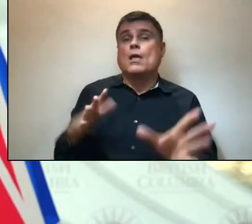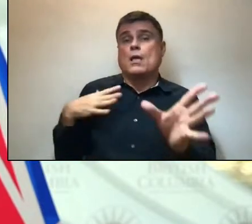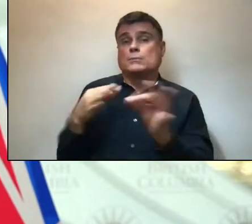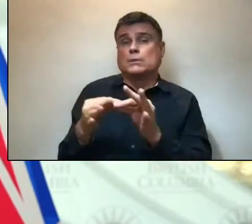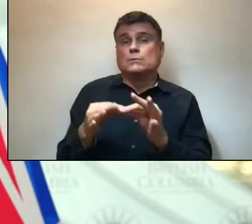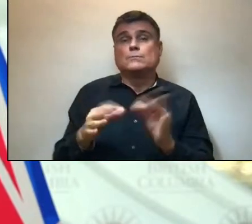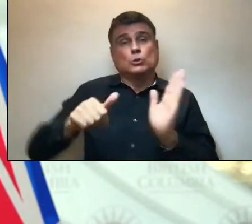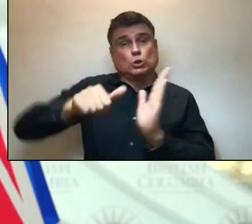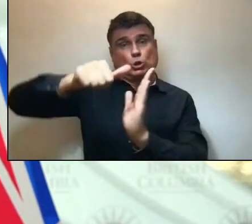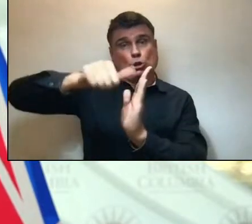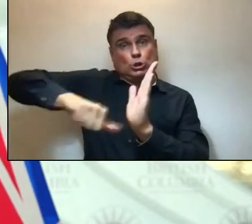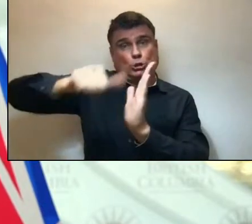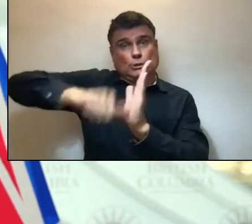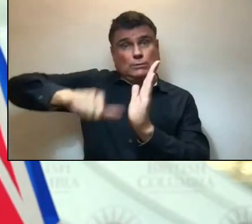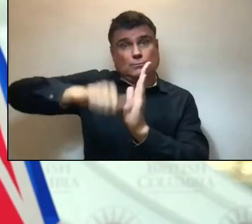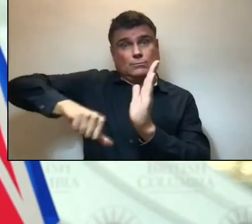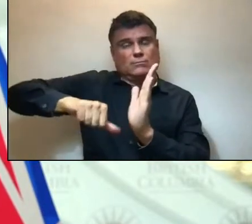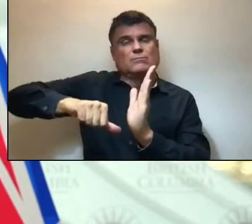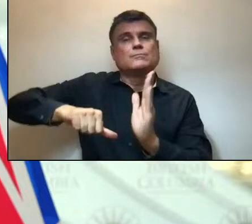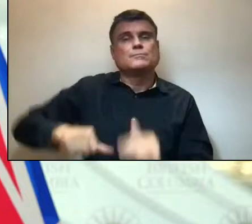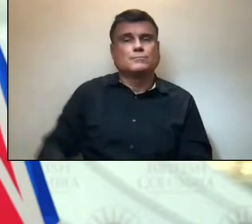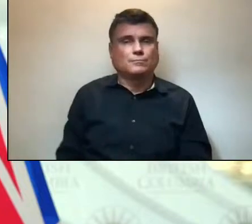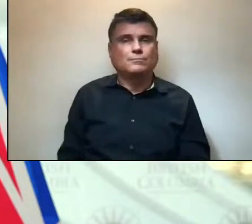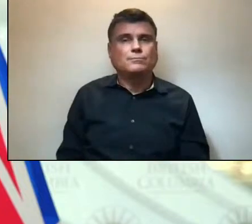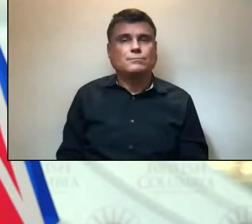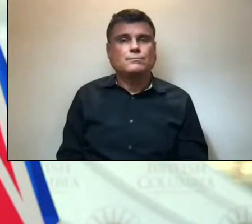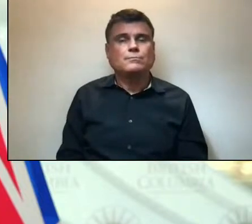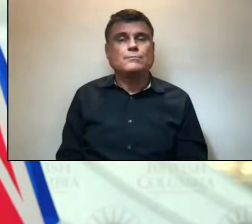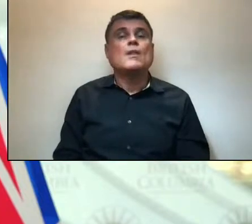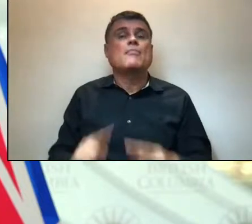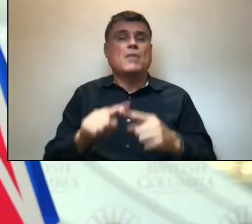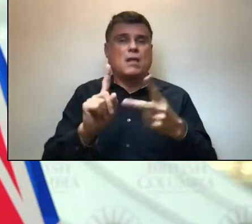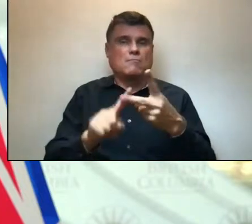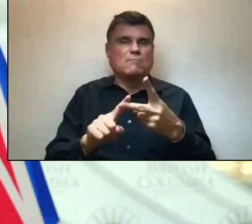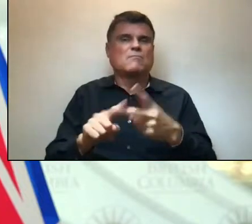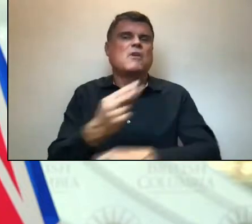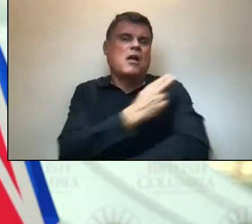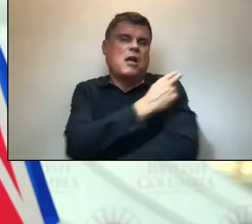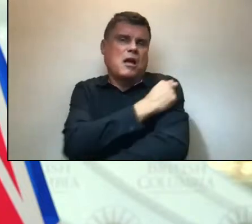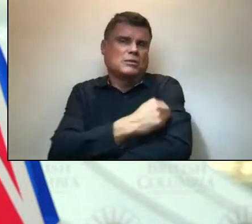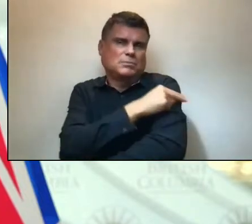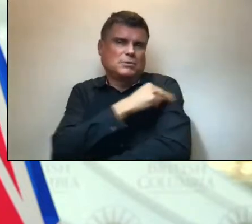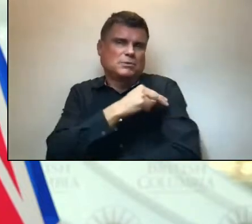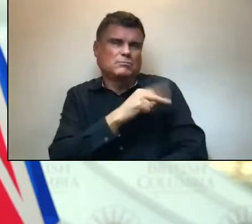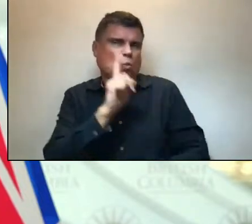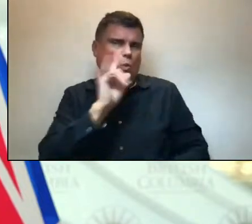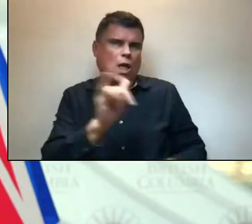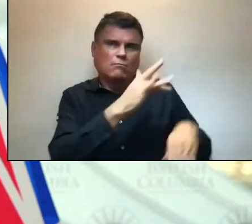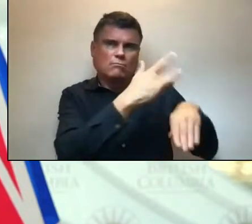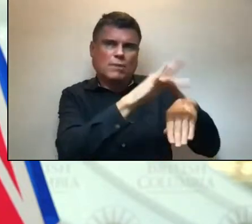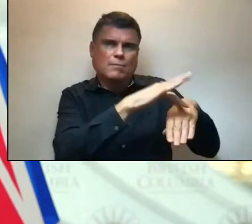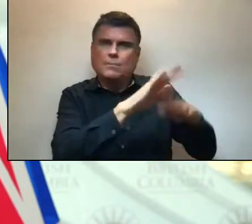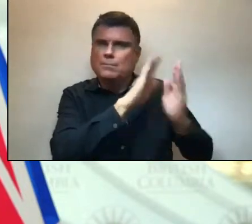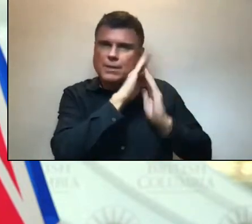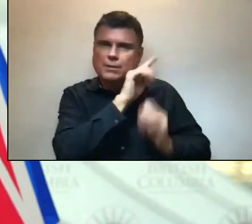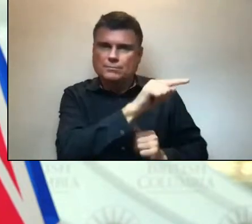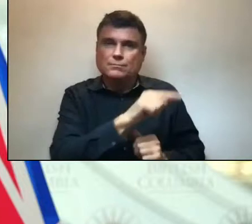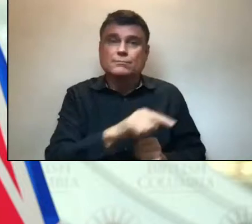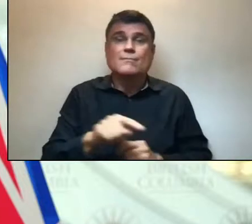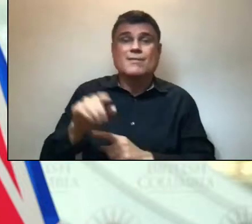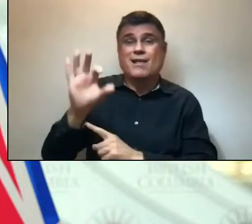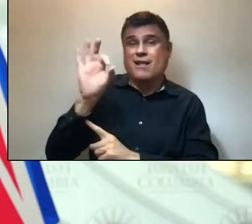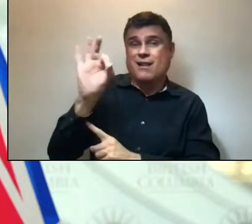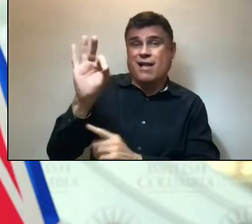surgeries and around acute care capacity. On acute care capacity, as you know, we have